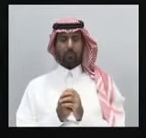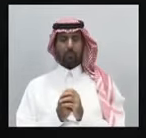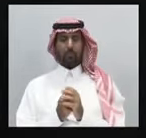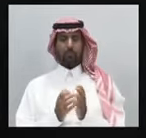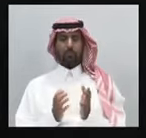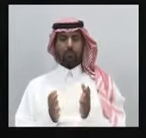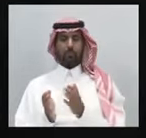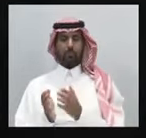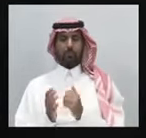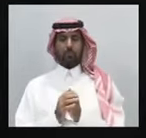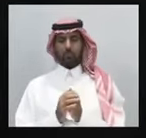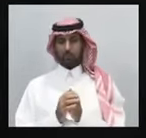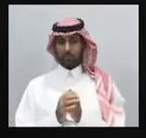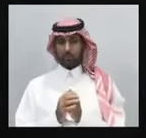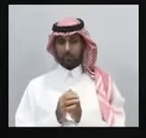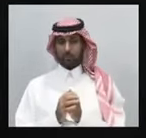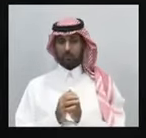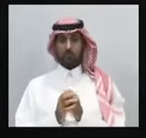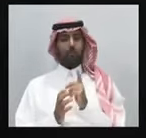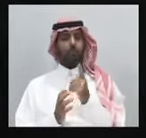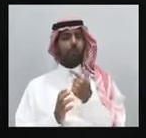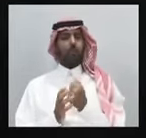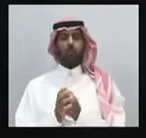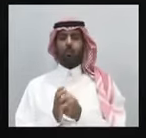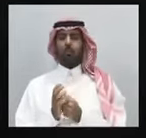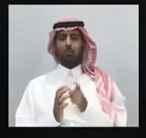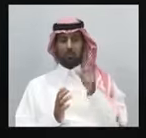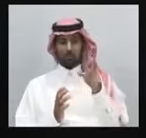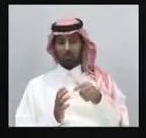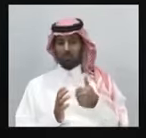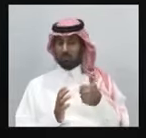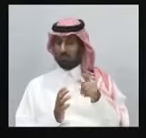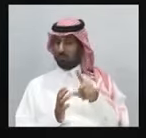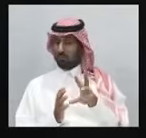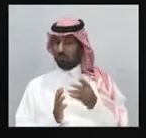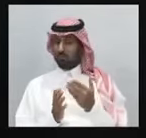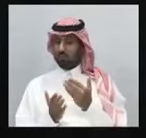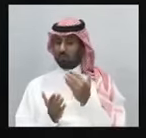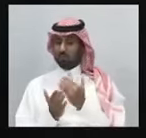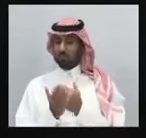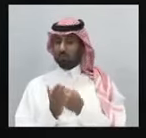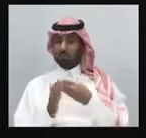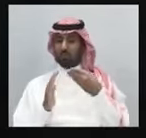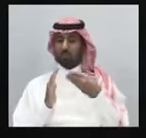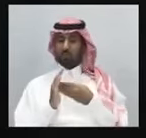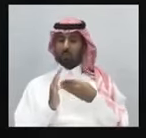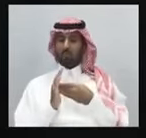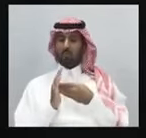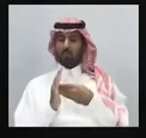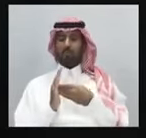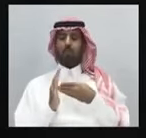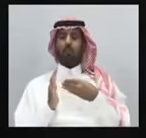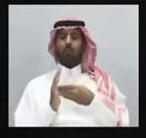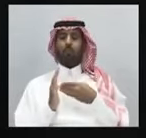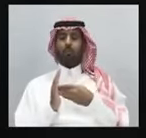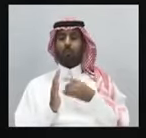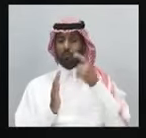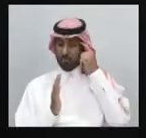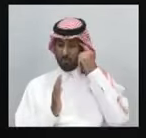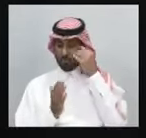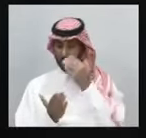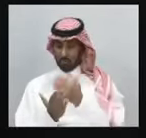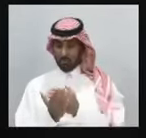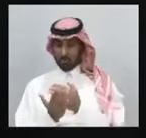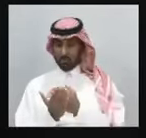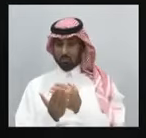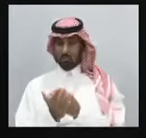not apply for that. What are the qualifications? A degree in civil engineering. You have to be a graduate